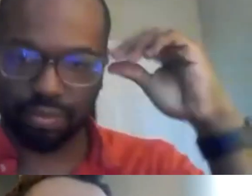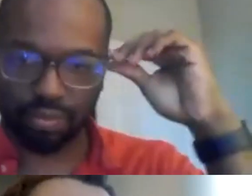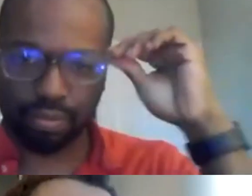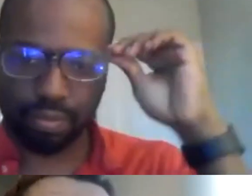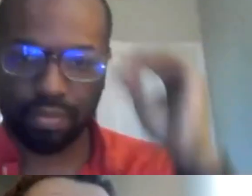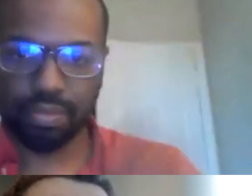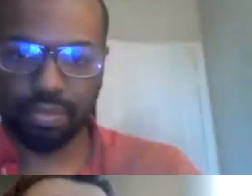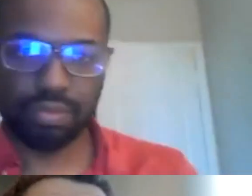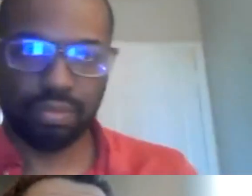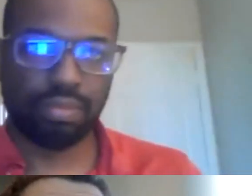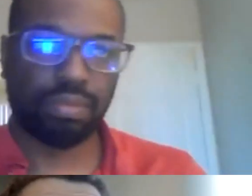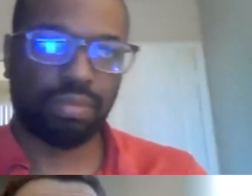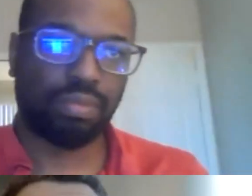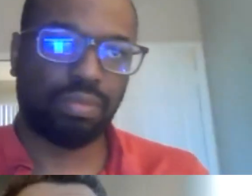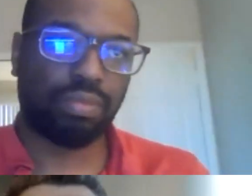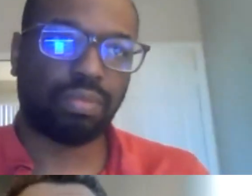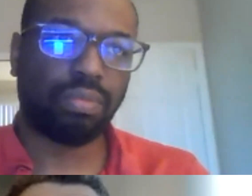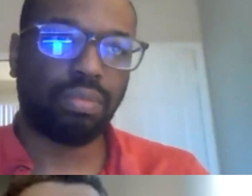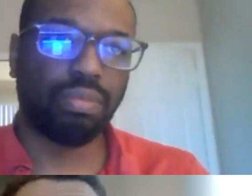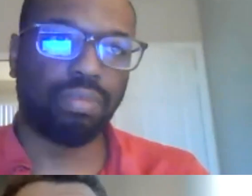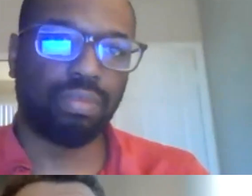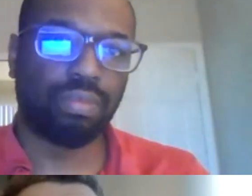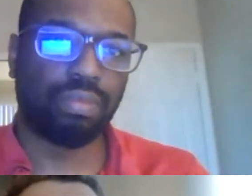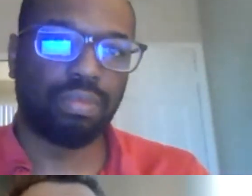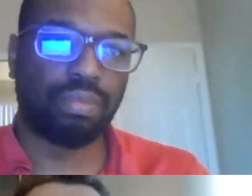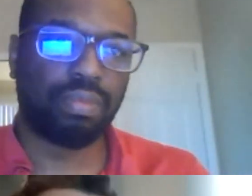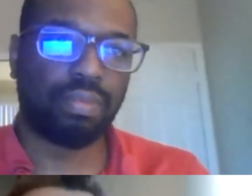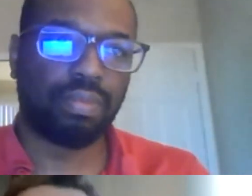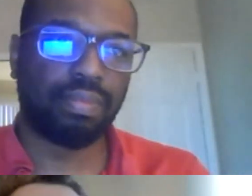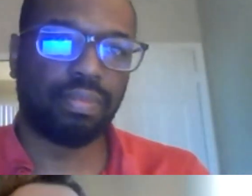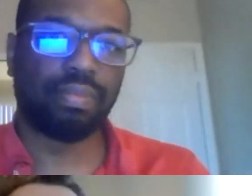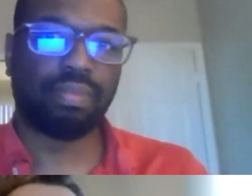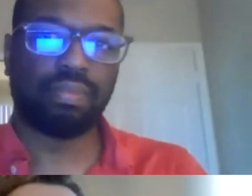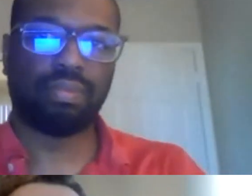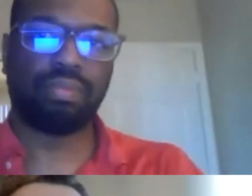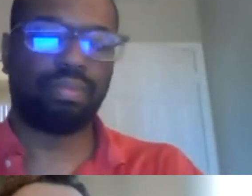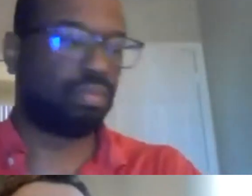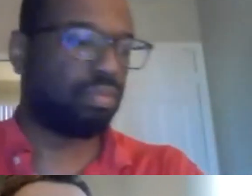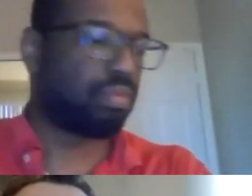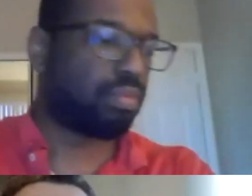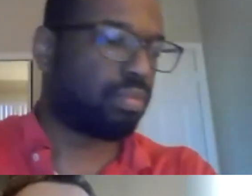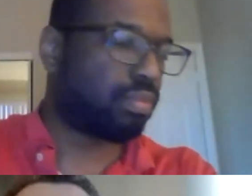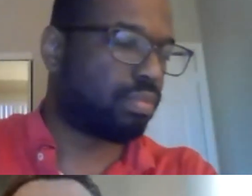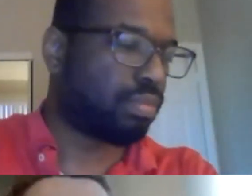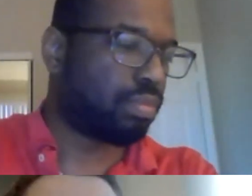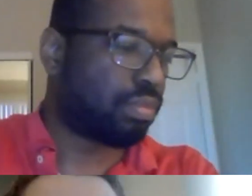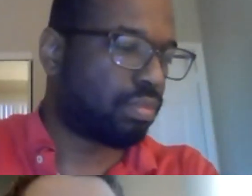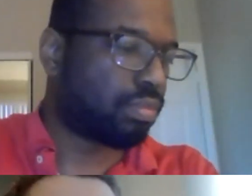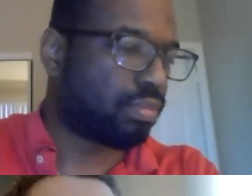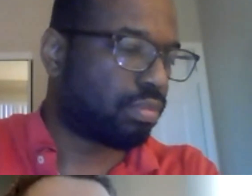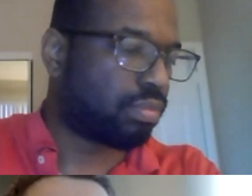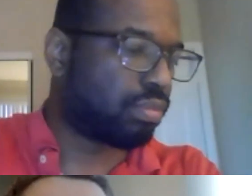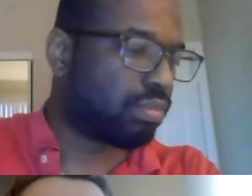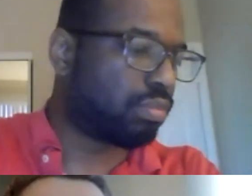people with and without disabilities. And there's ways of engagement at all levels. And a lot of, for